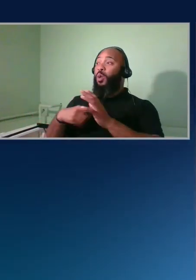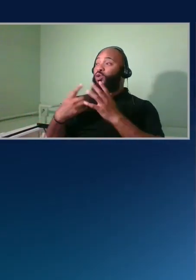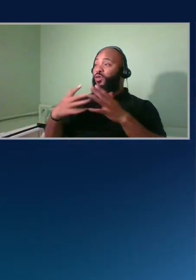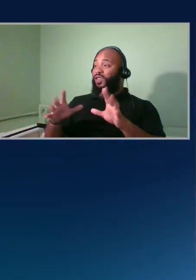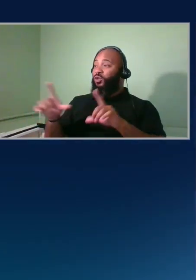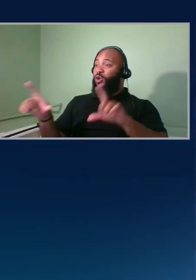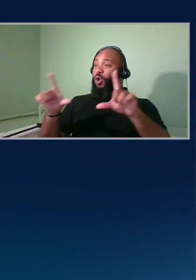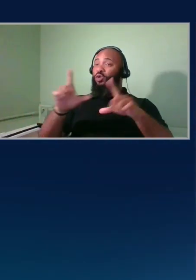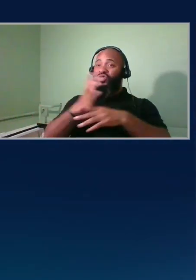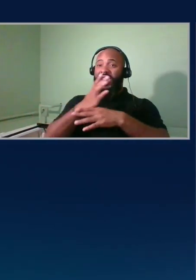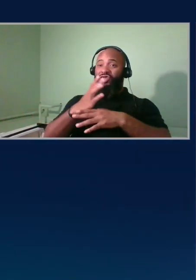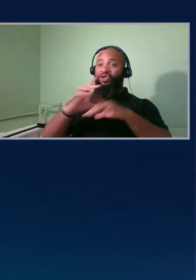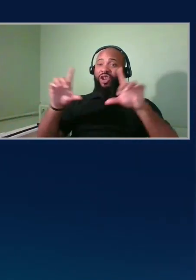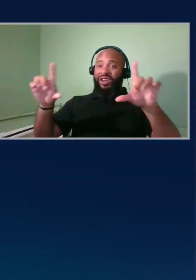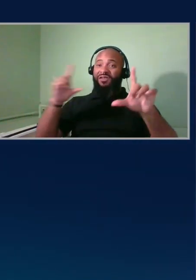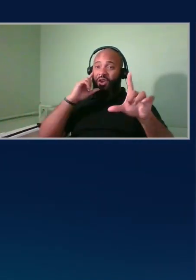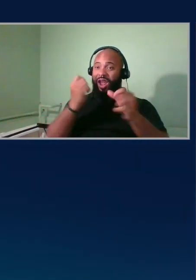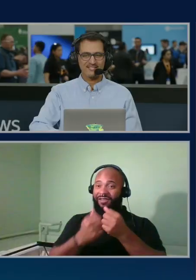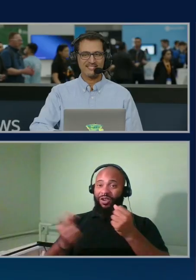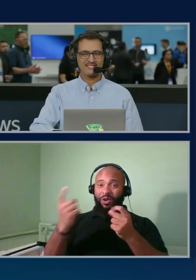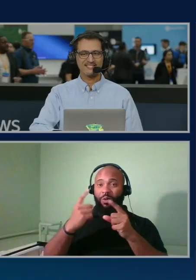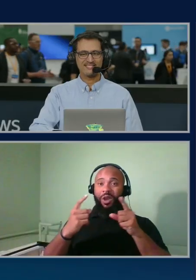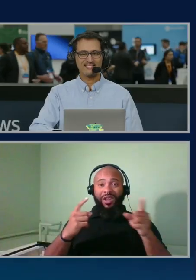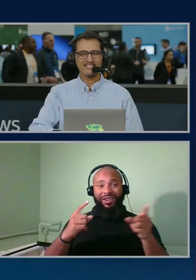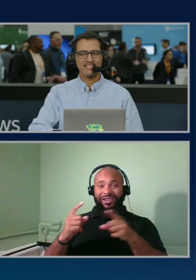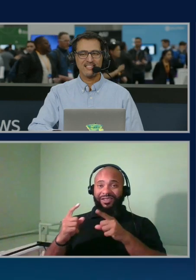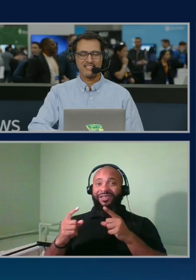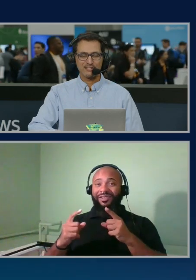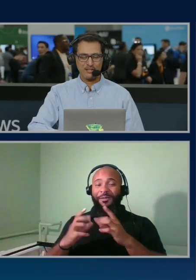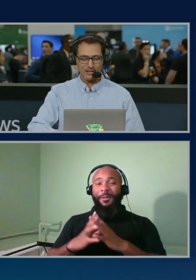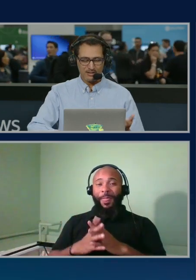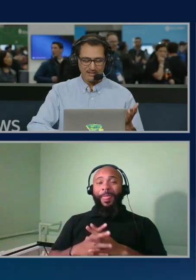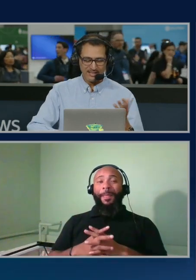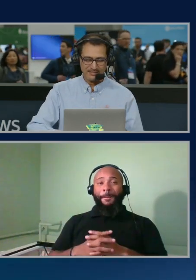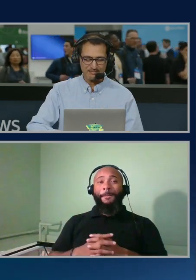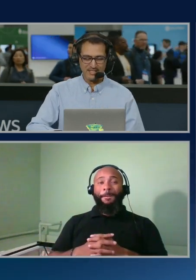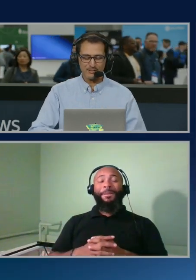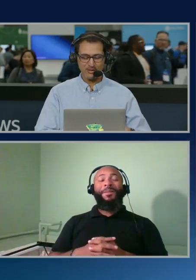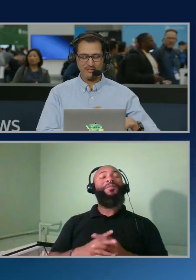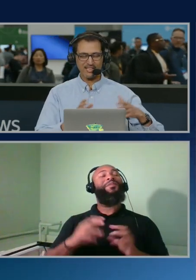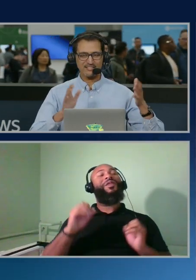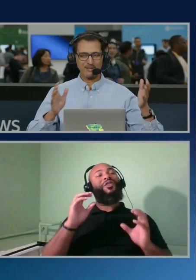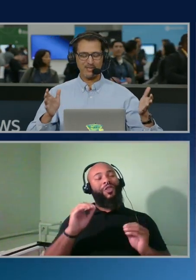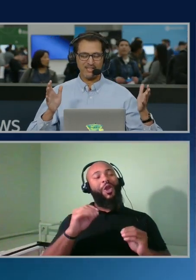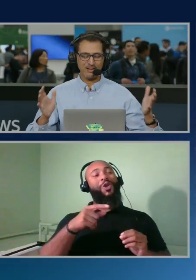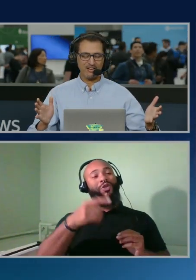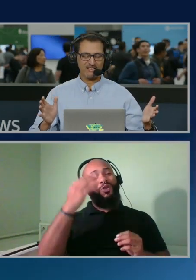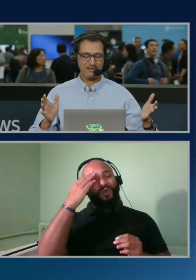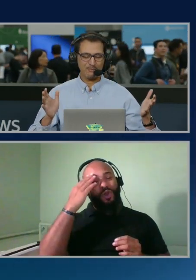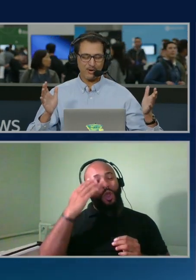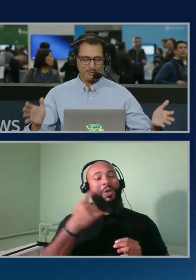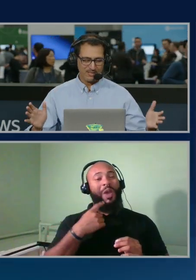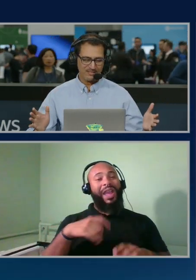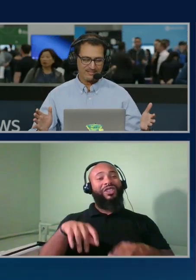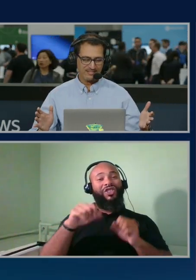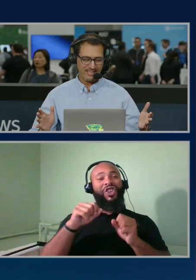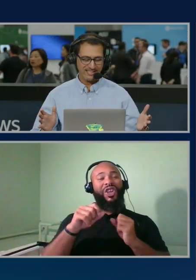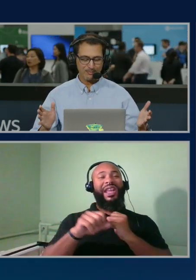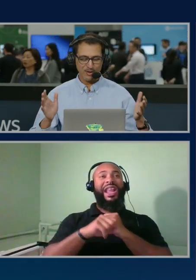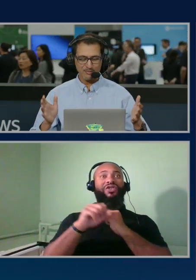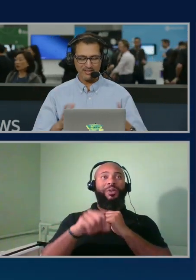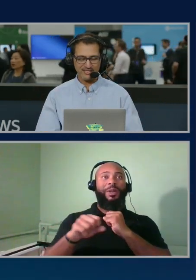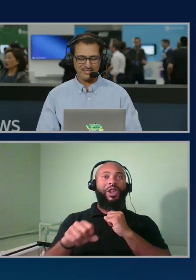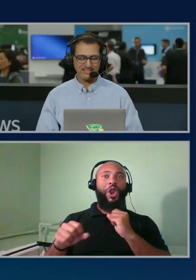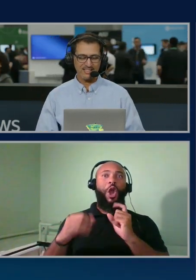This is troubling to me. So, I just took an extremely long prompt,